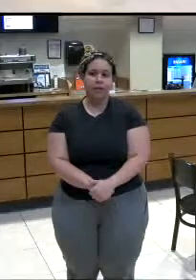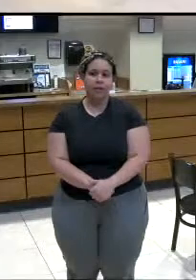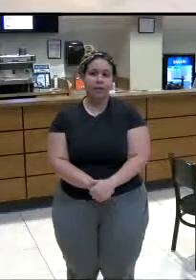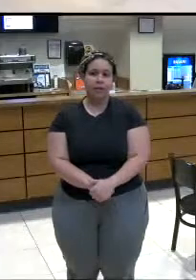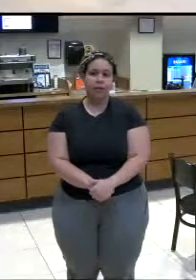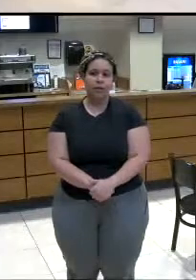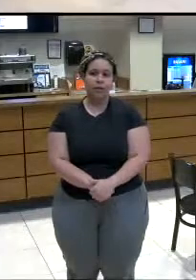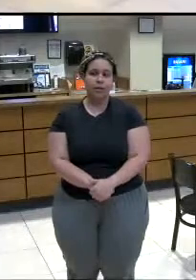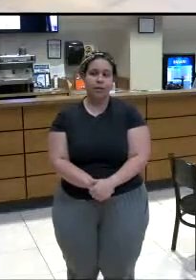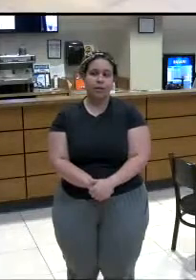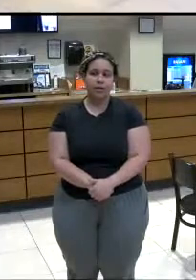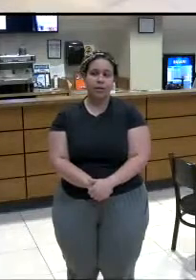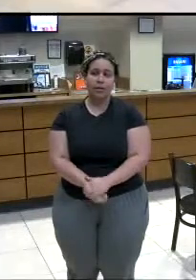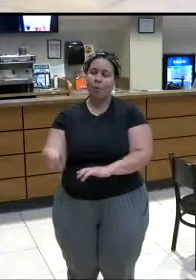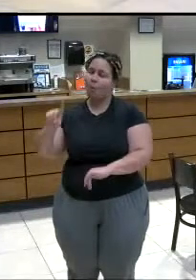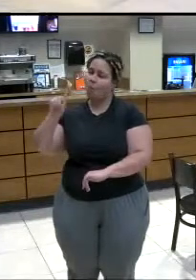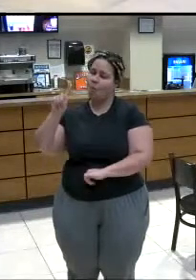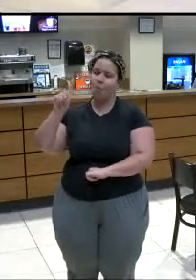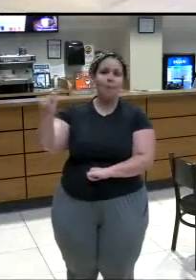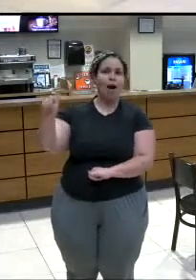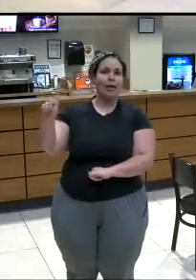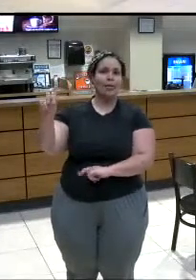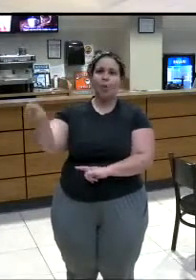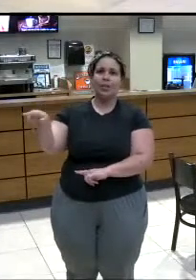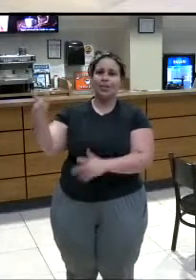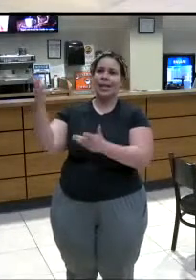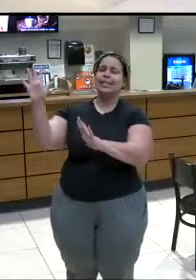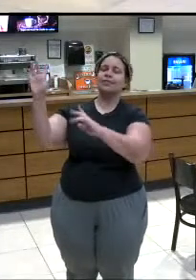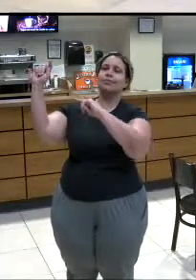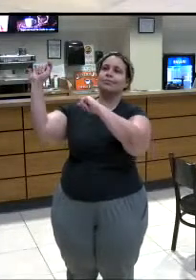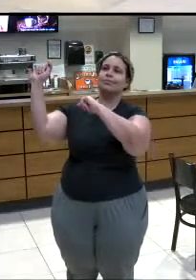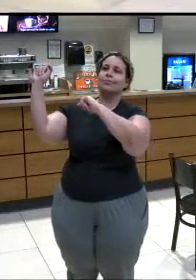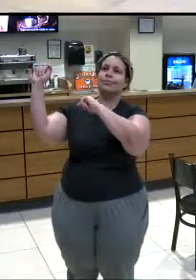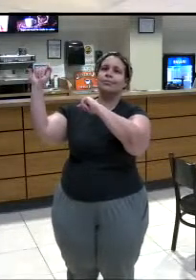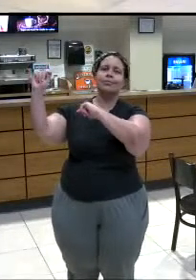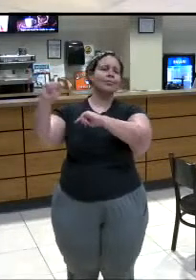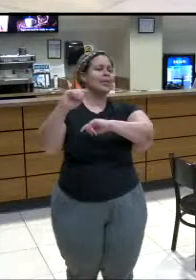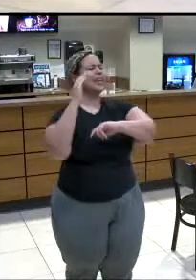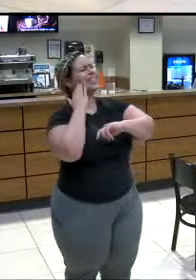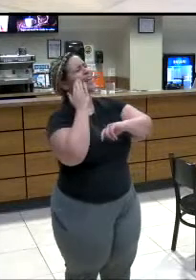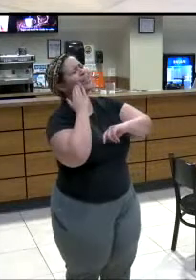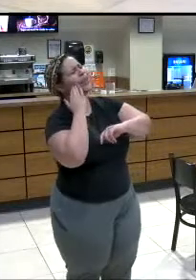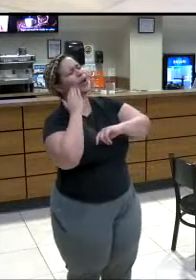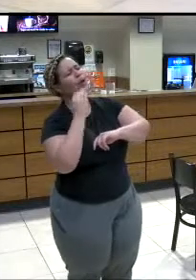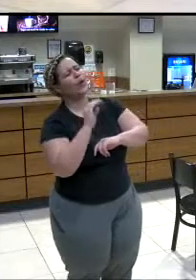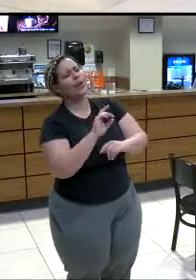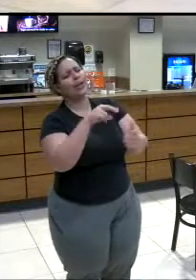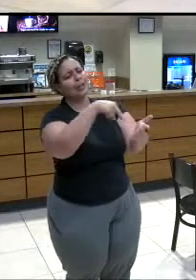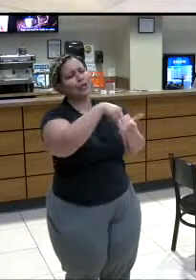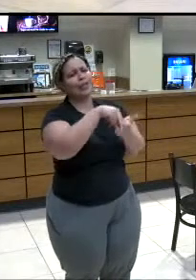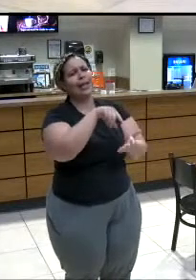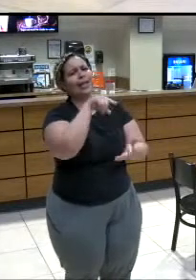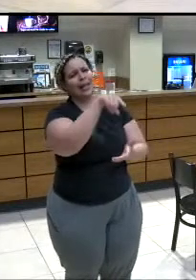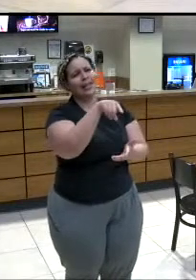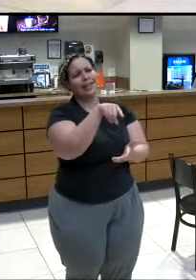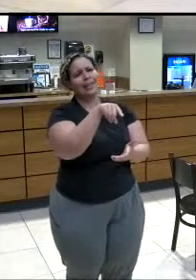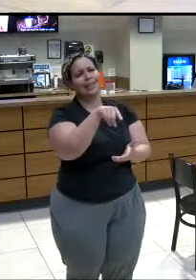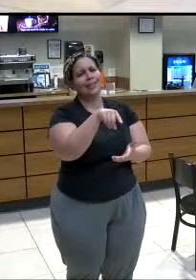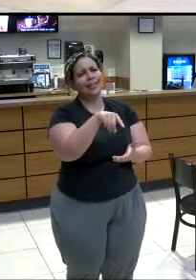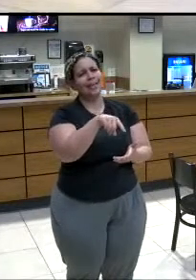I have one question, and that's it. Because I know you've been up there for a minute. You're probably very